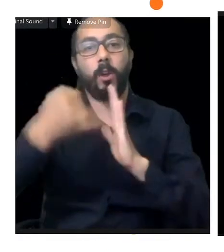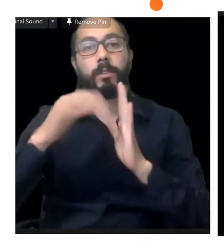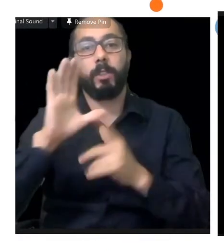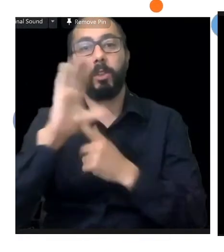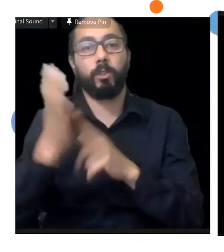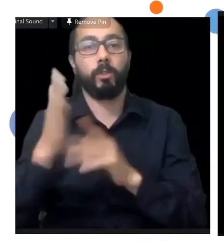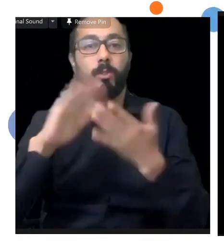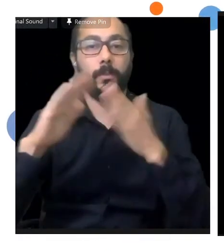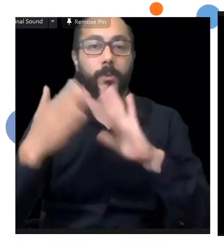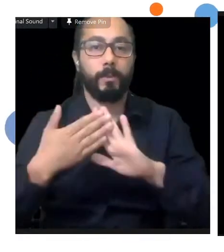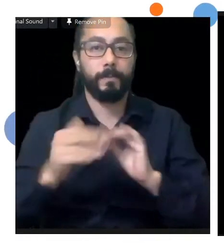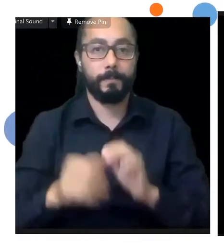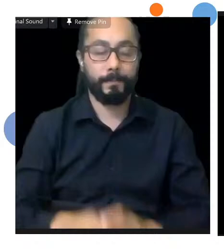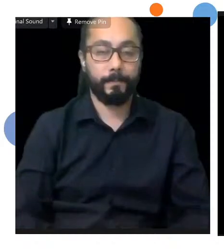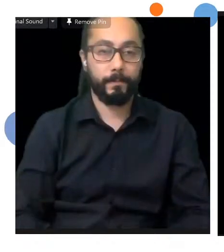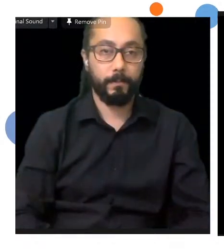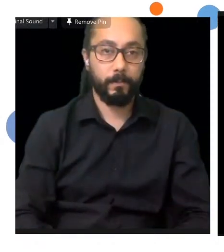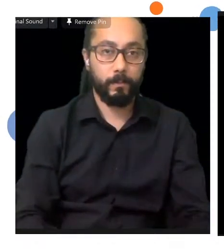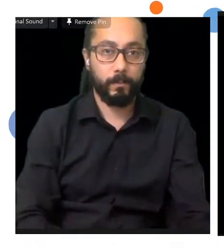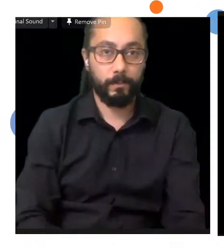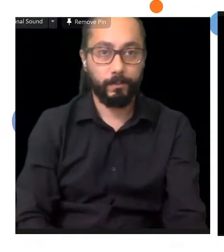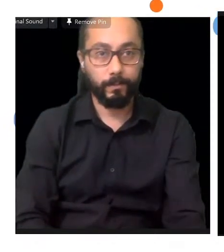When it comes to precautions,